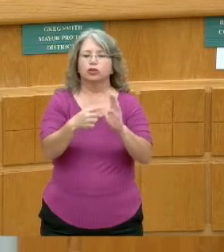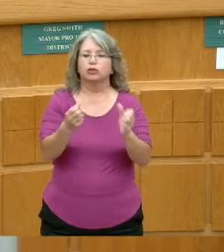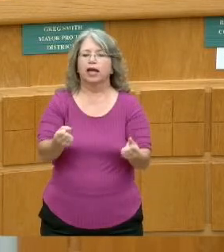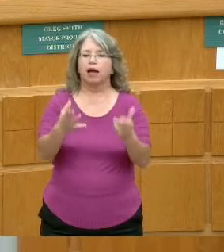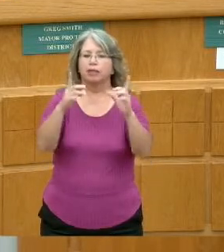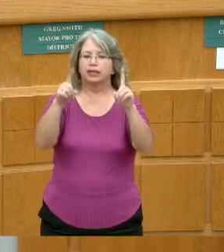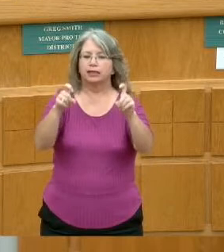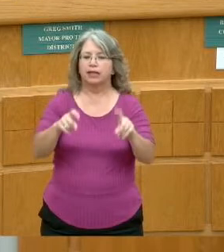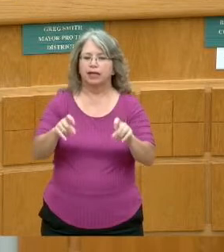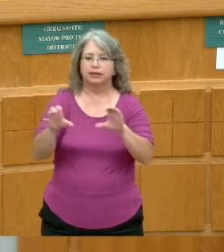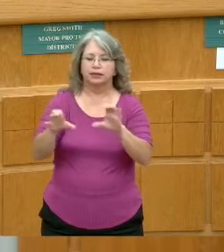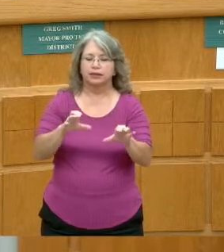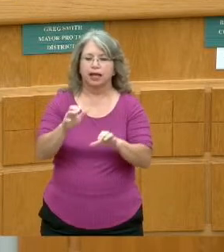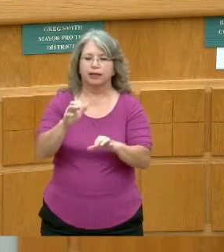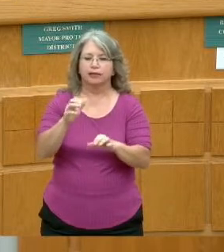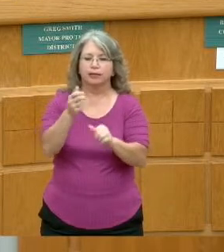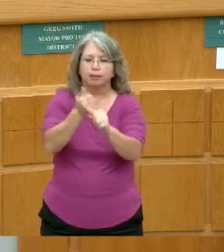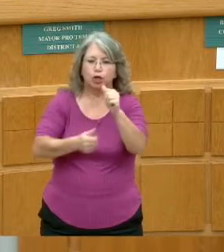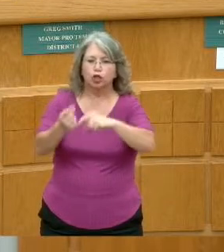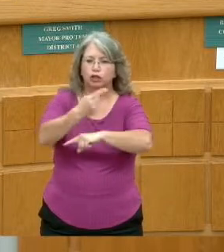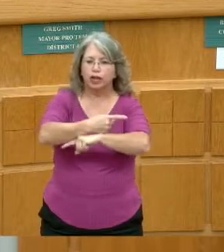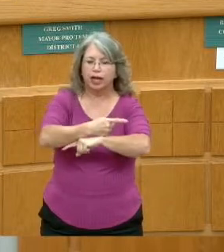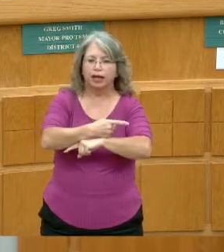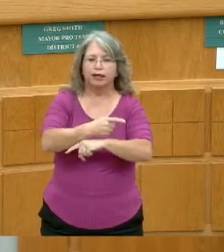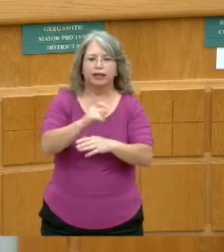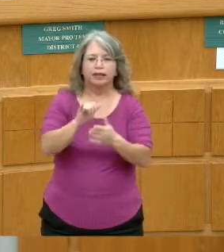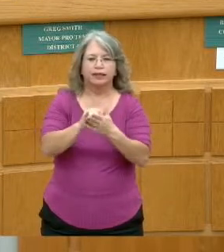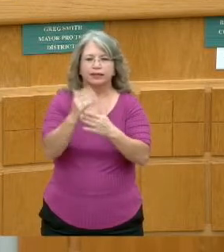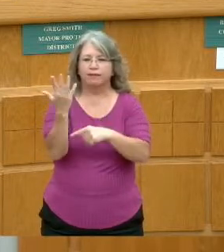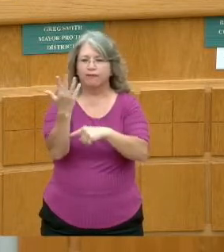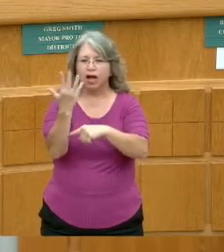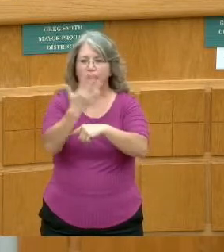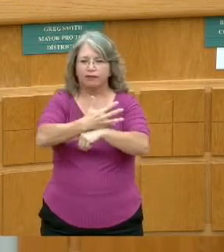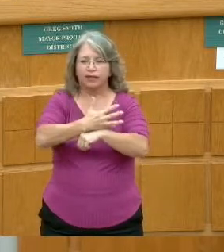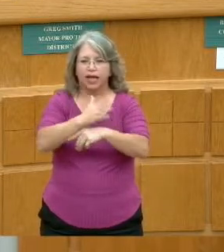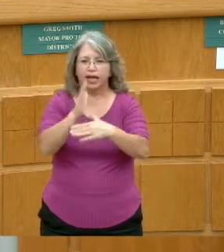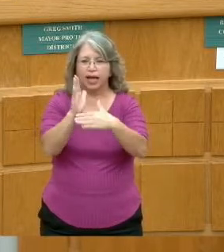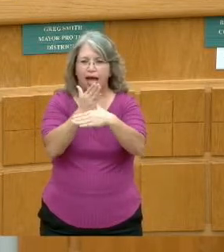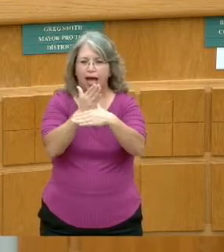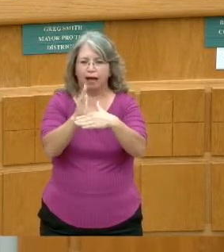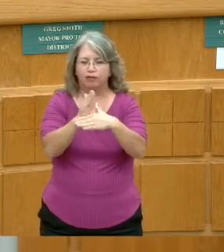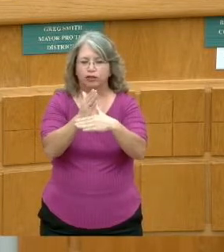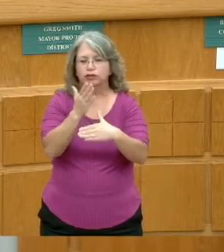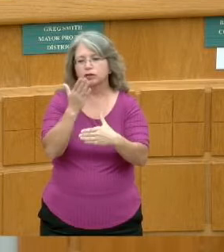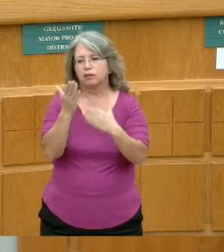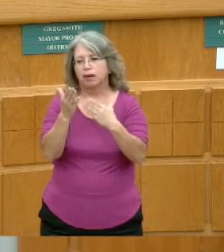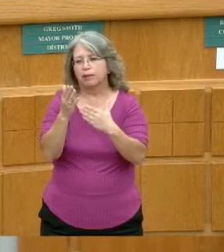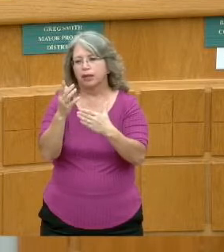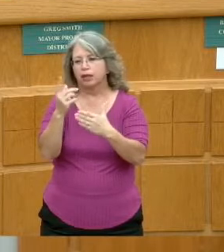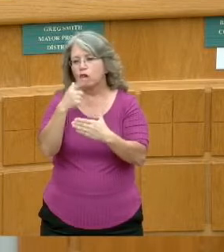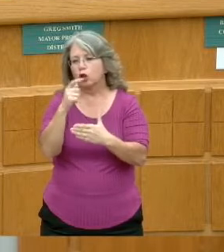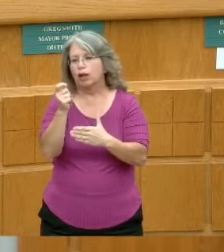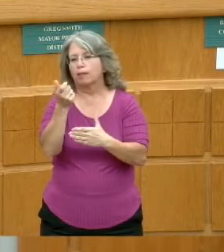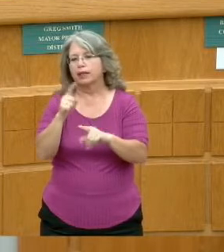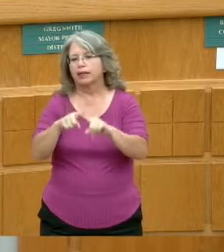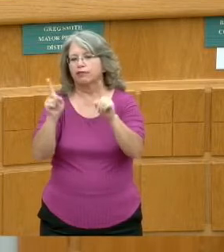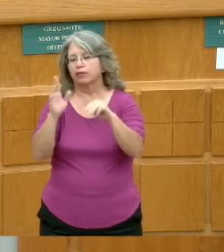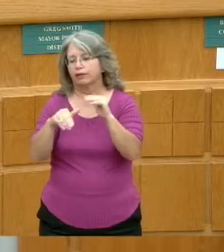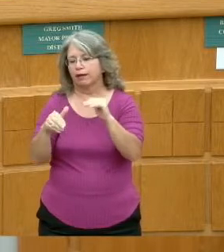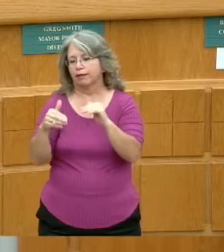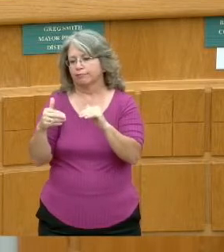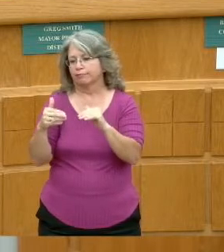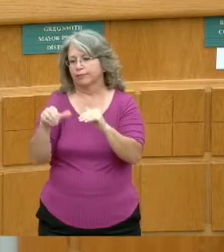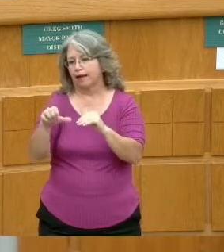is a smoothed average. I think it's a 5-day average. So it might look a little bit different than some of the other numbers that you've seen in the past,